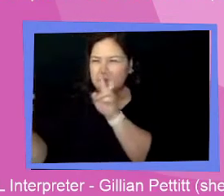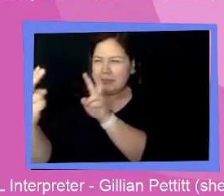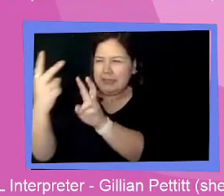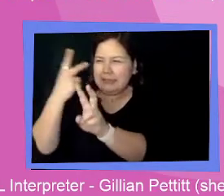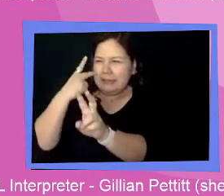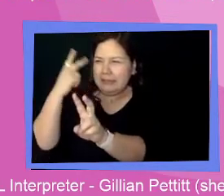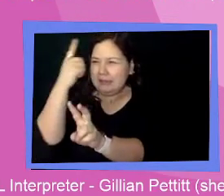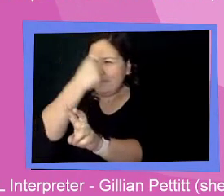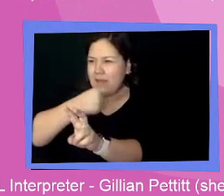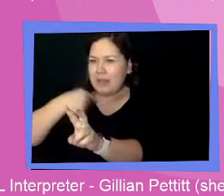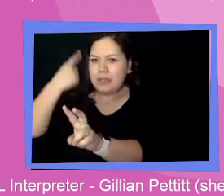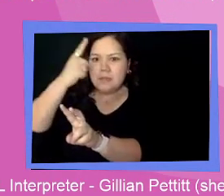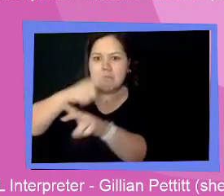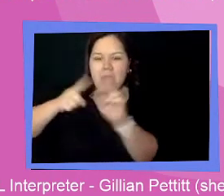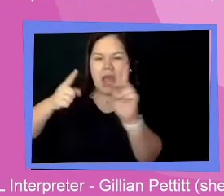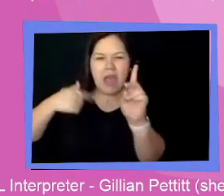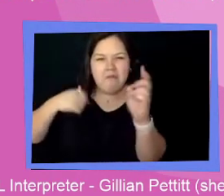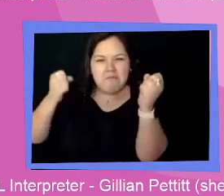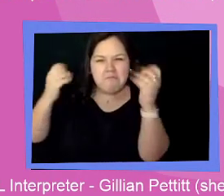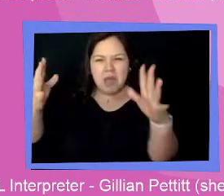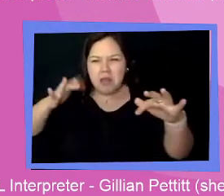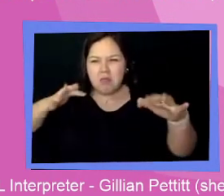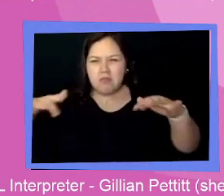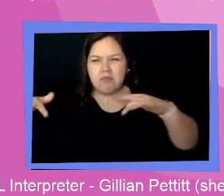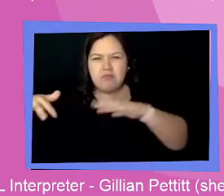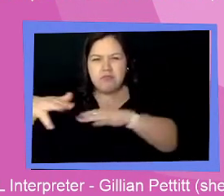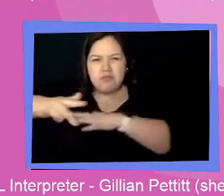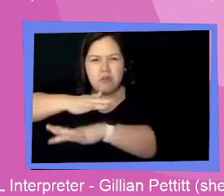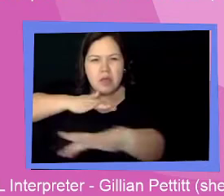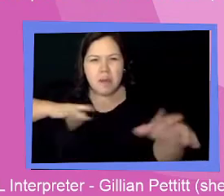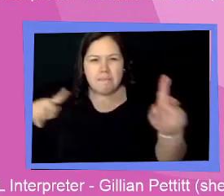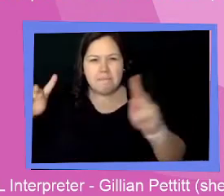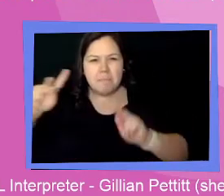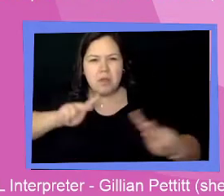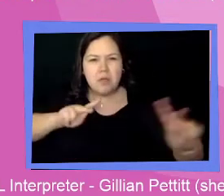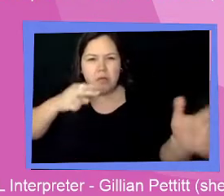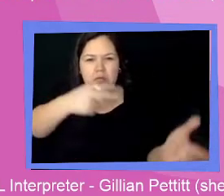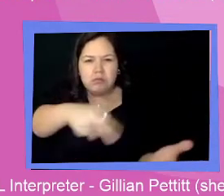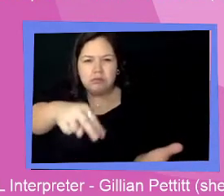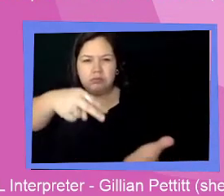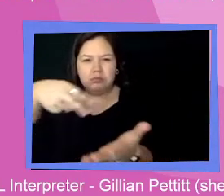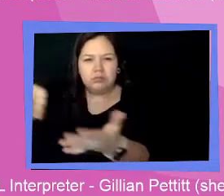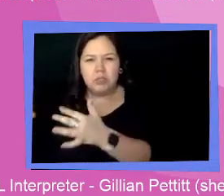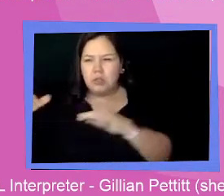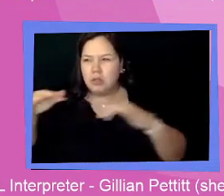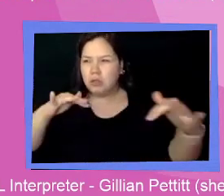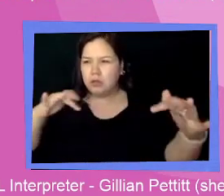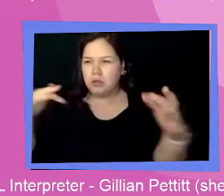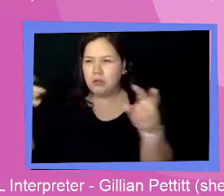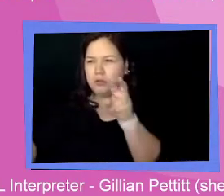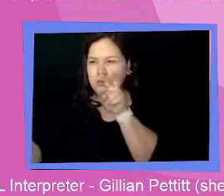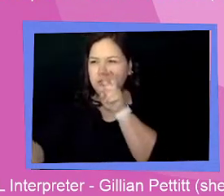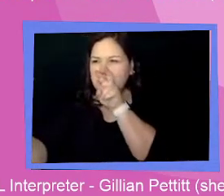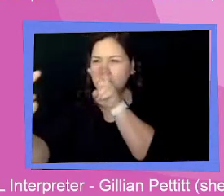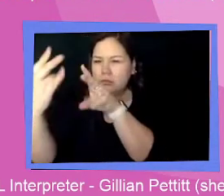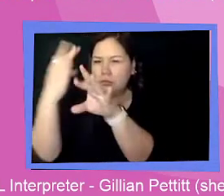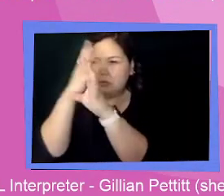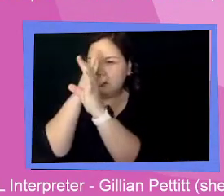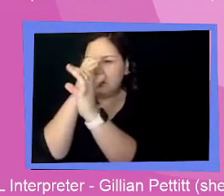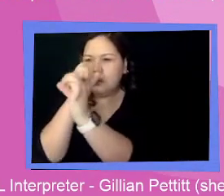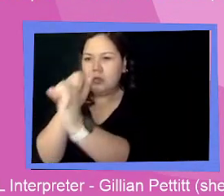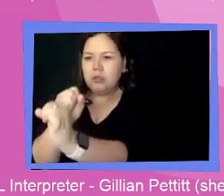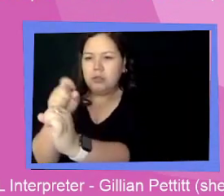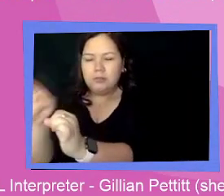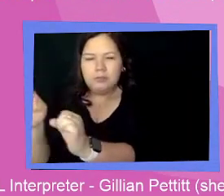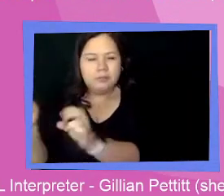sea of shirtless bodies dancing to the pulsing beat. In one flash, my father